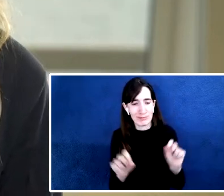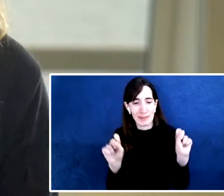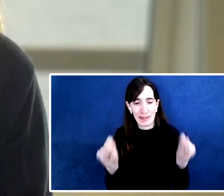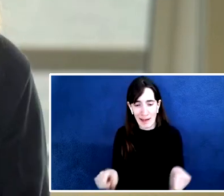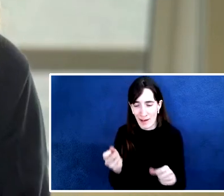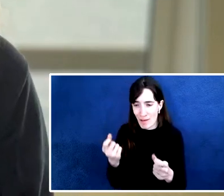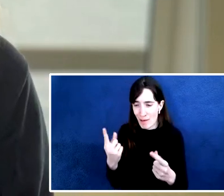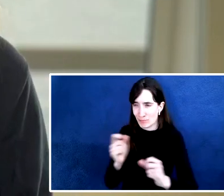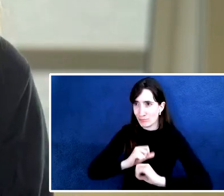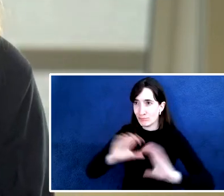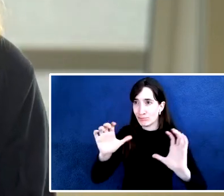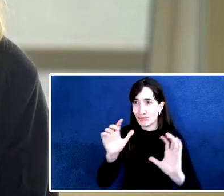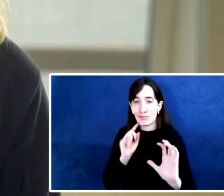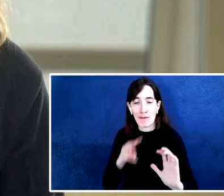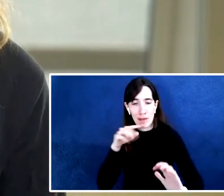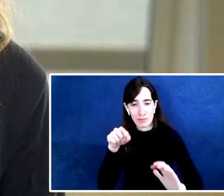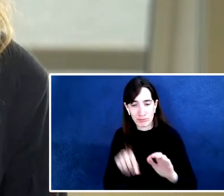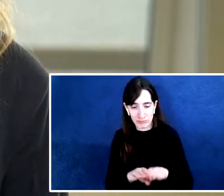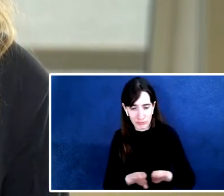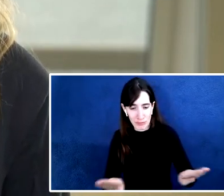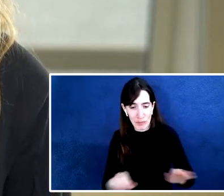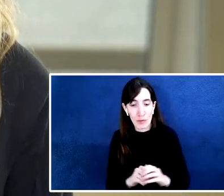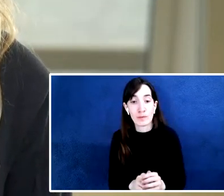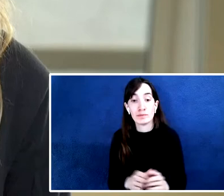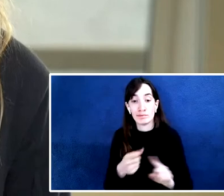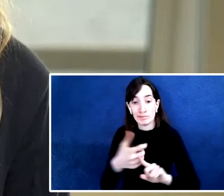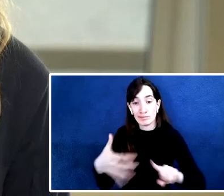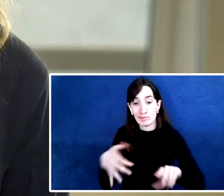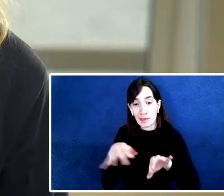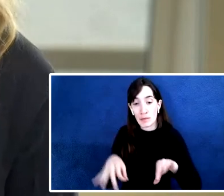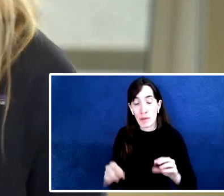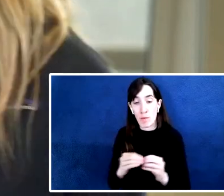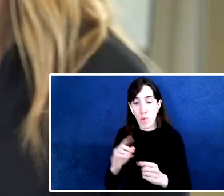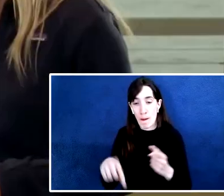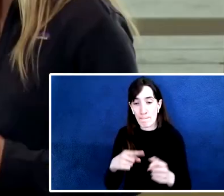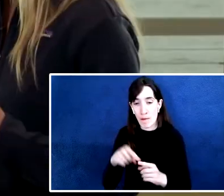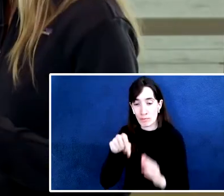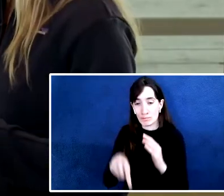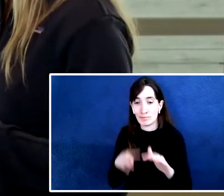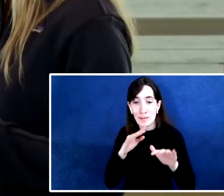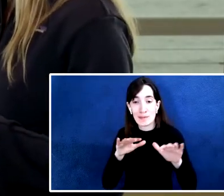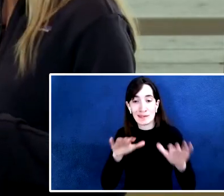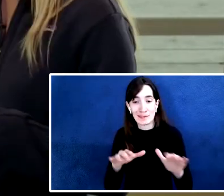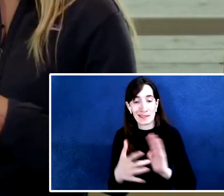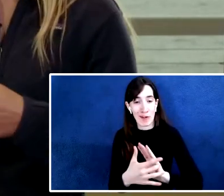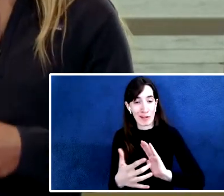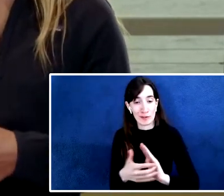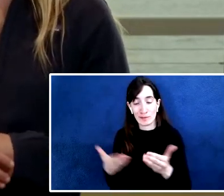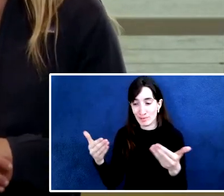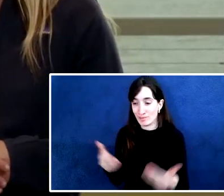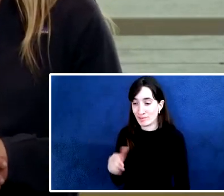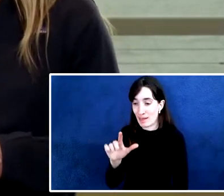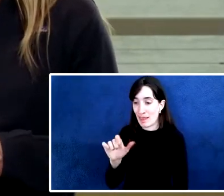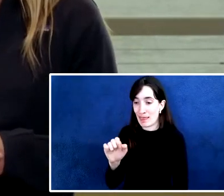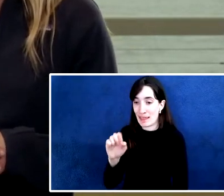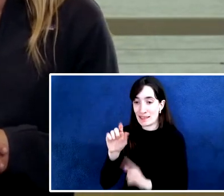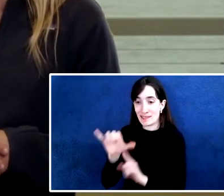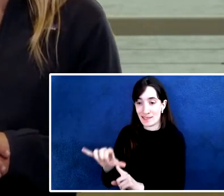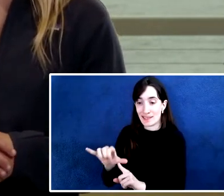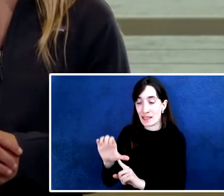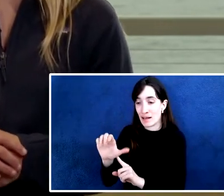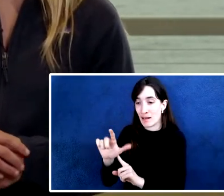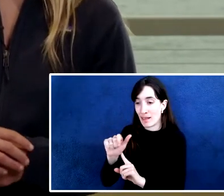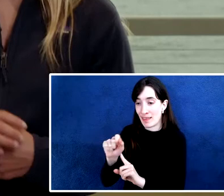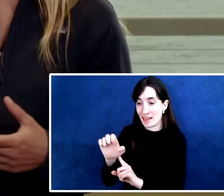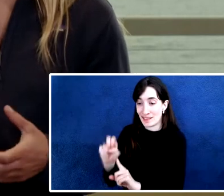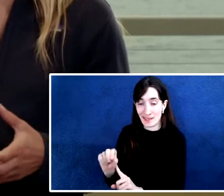seafloor. To talk a little more about deep sea technology, I have with me Lindsay Clausen. Like me, Lindsay is an intern at MBARI